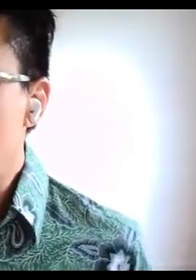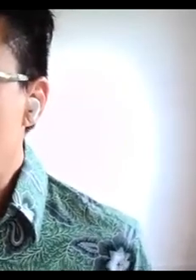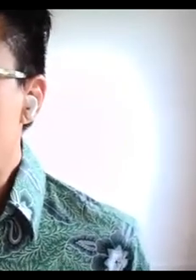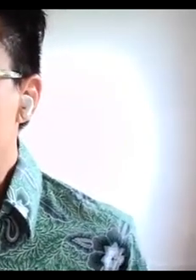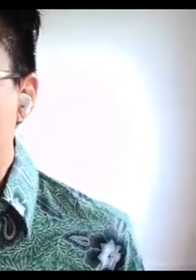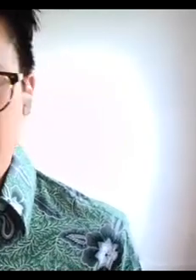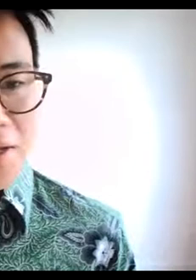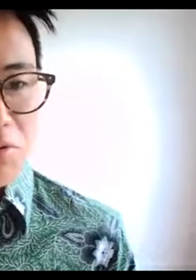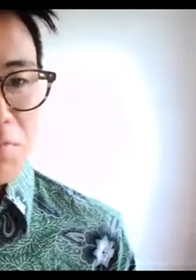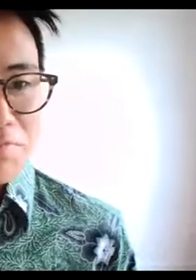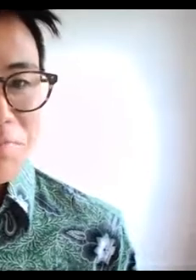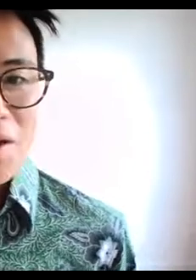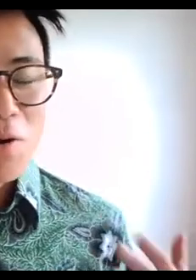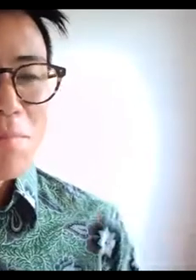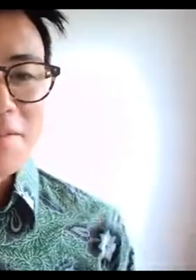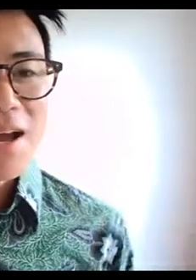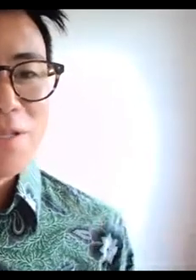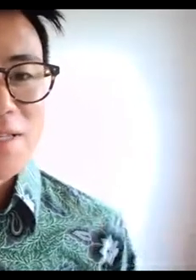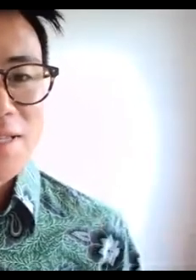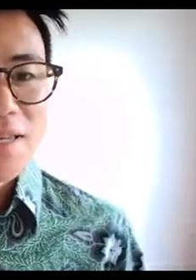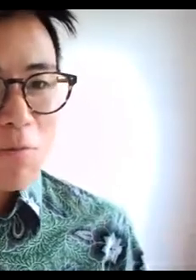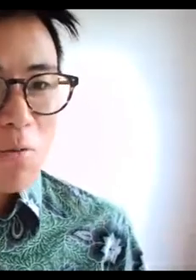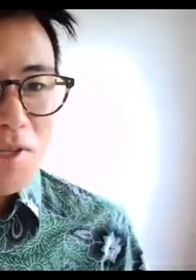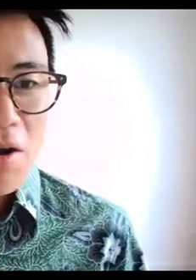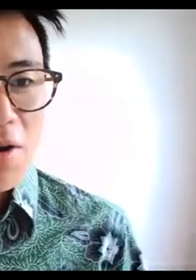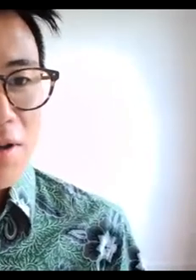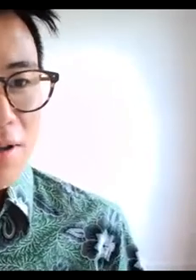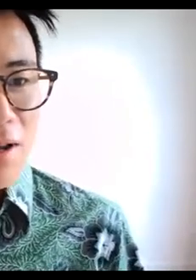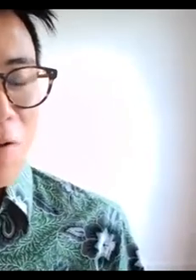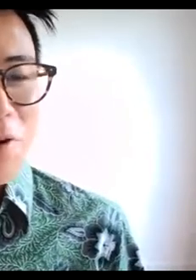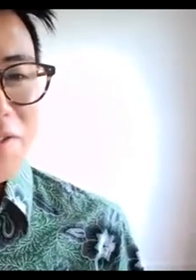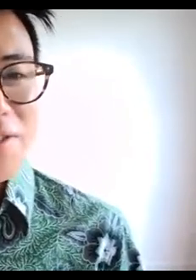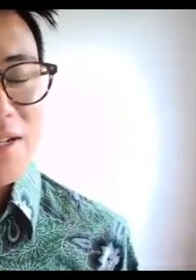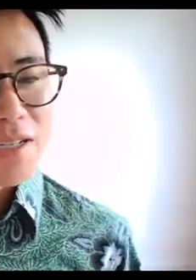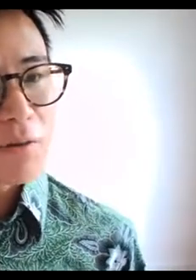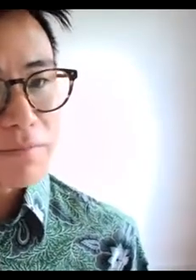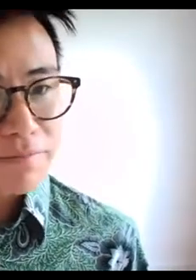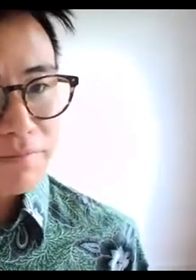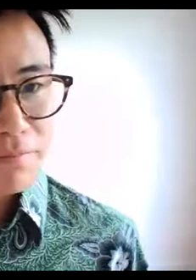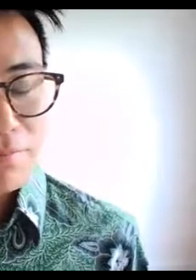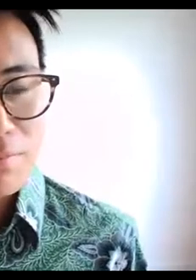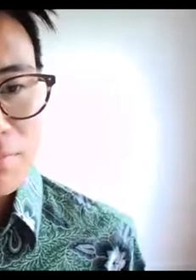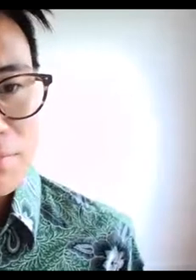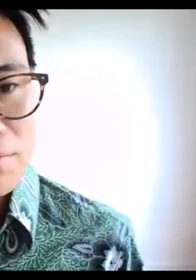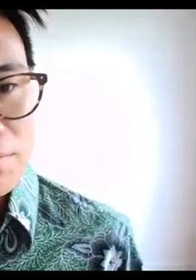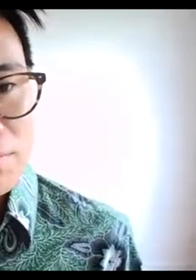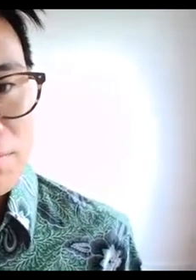group, with the LastPass group. What about that was easy? What was hard? And what did you decide to do?